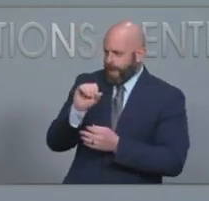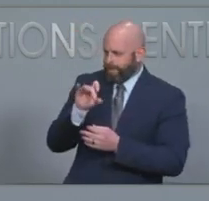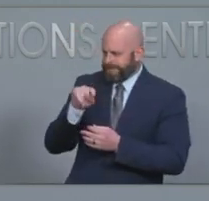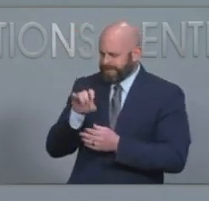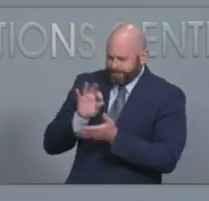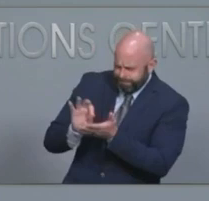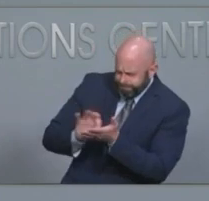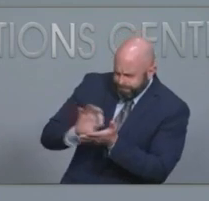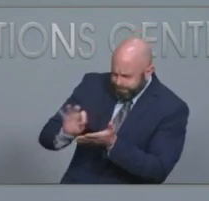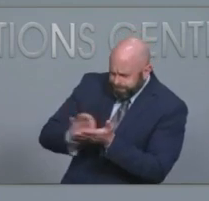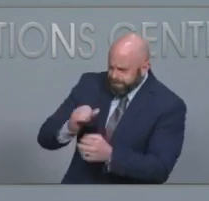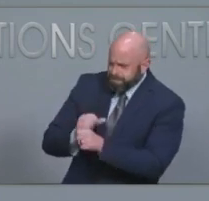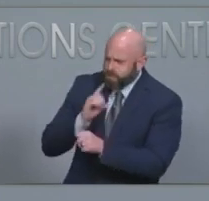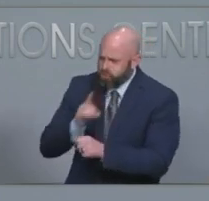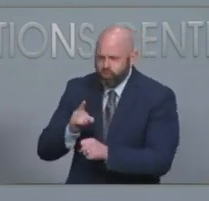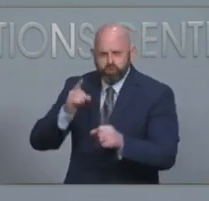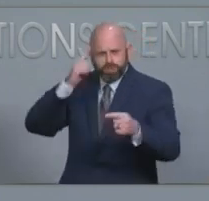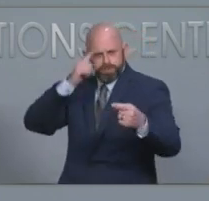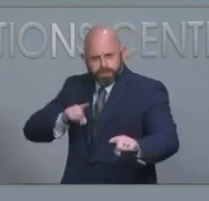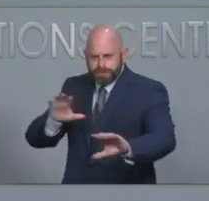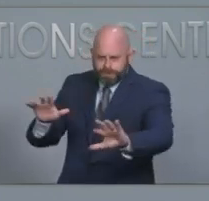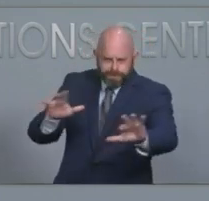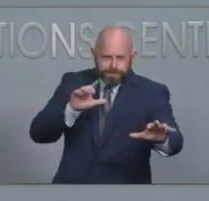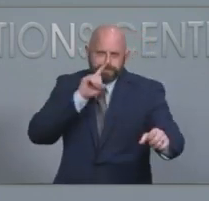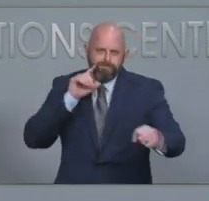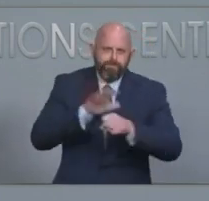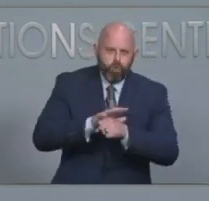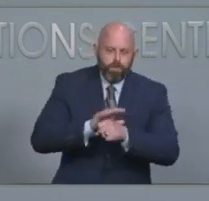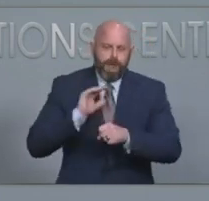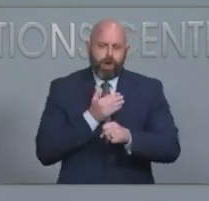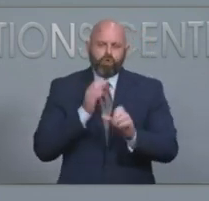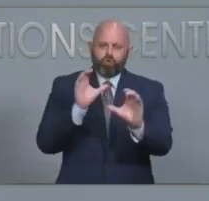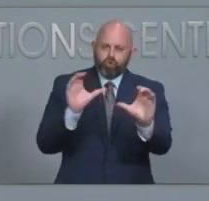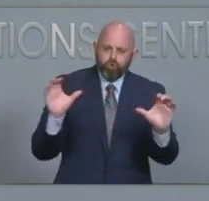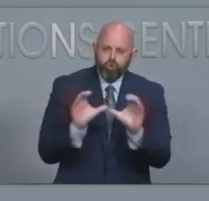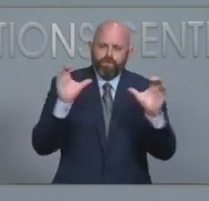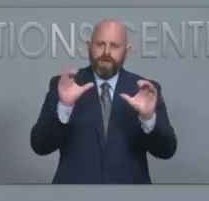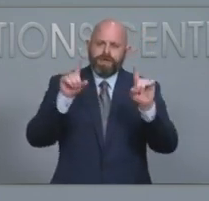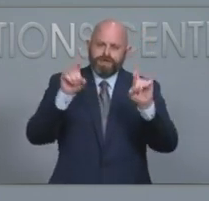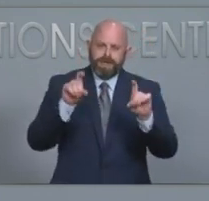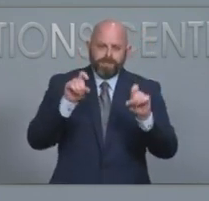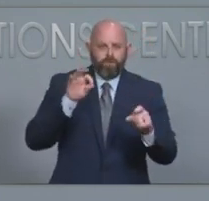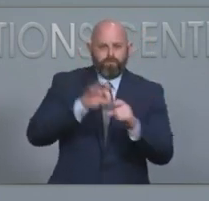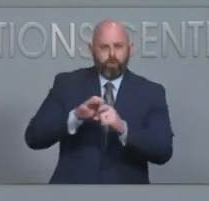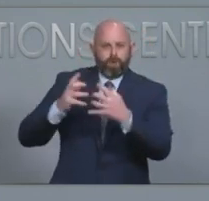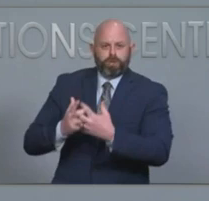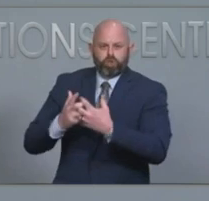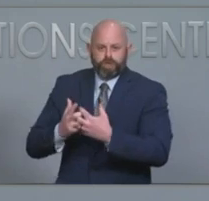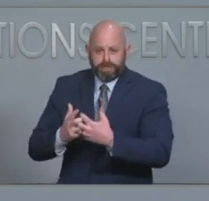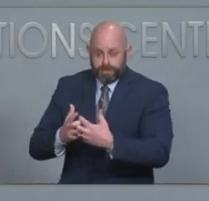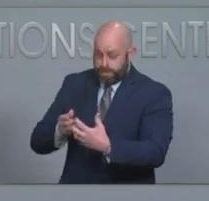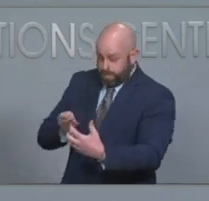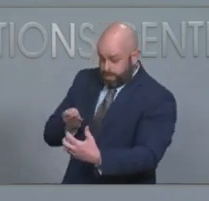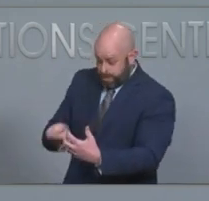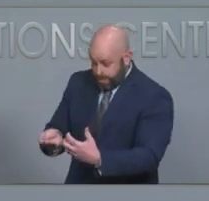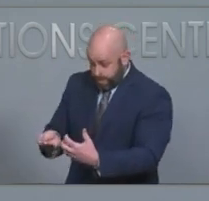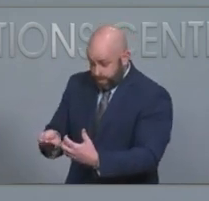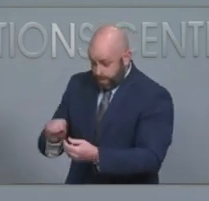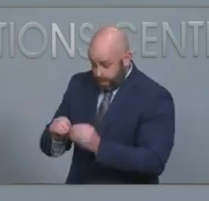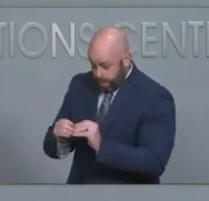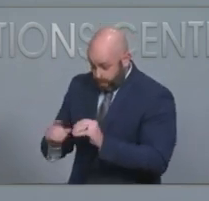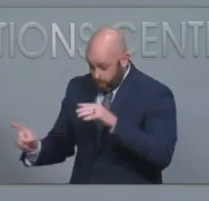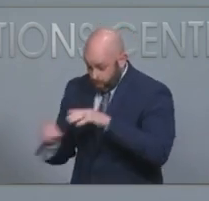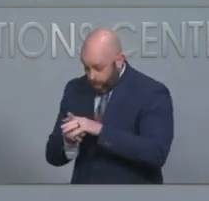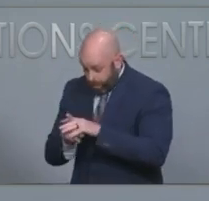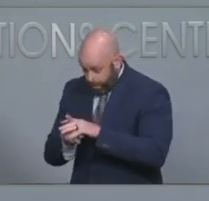to confirm results tabulated by our certified and tested voting equipment. Counties must conduct these